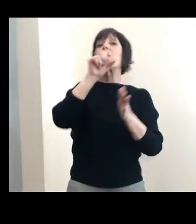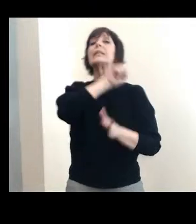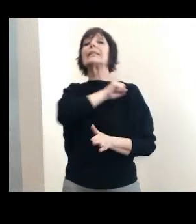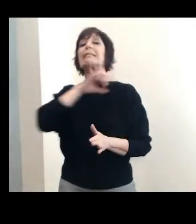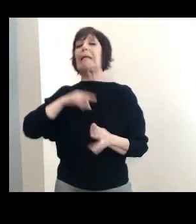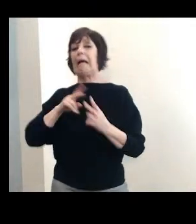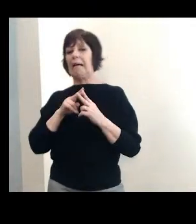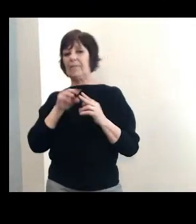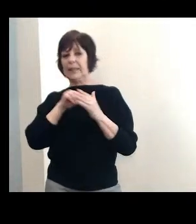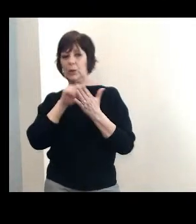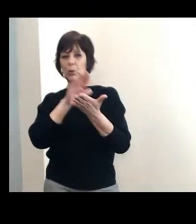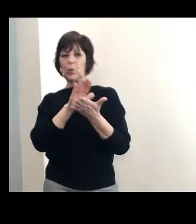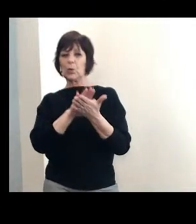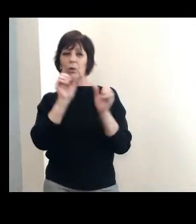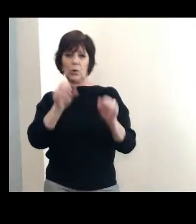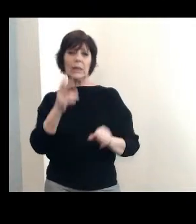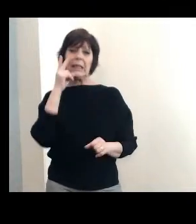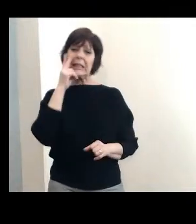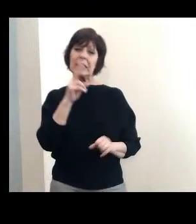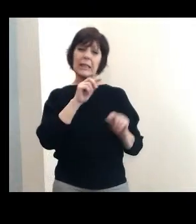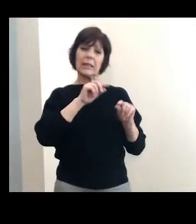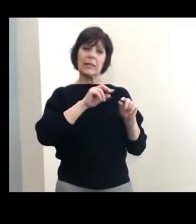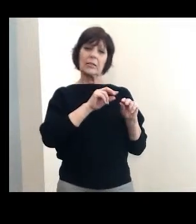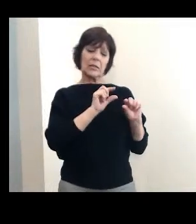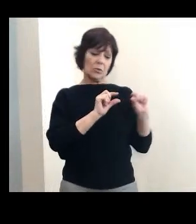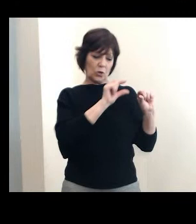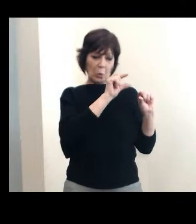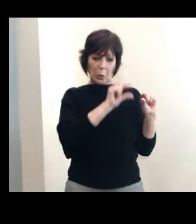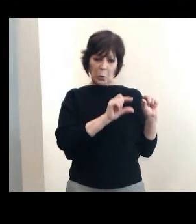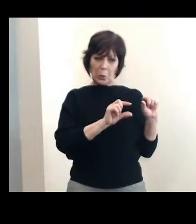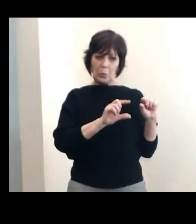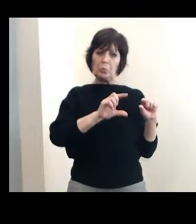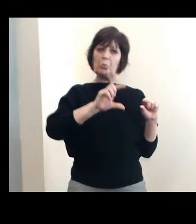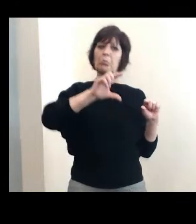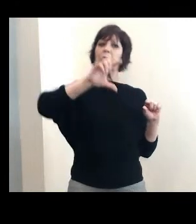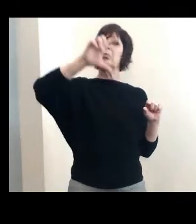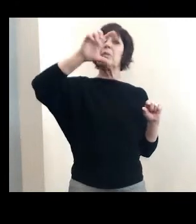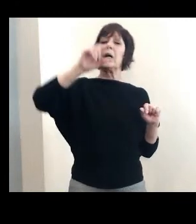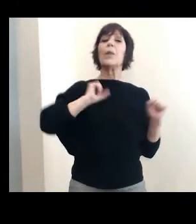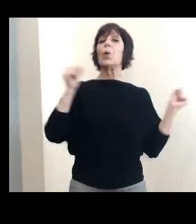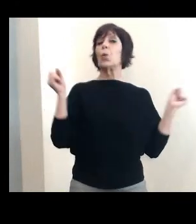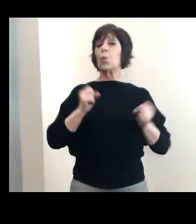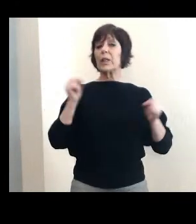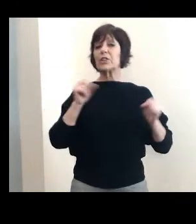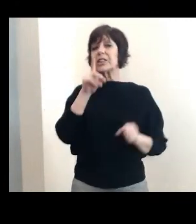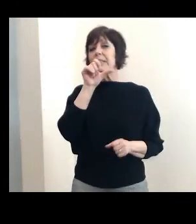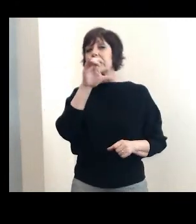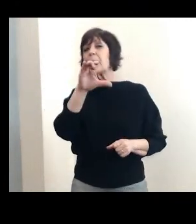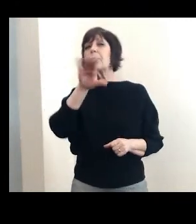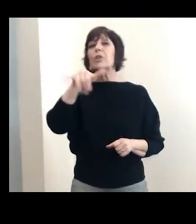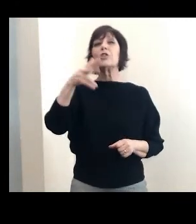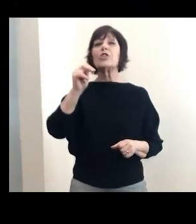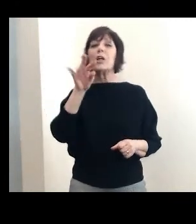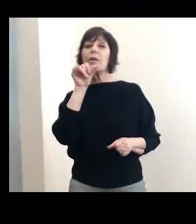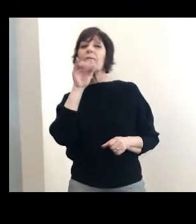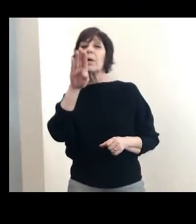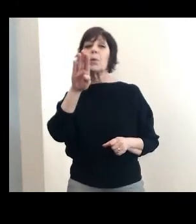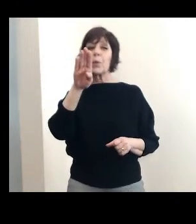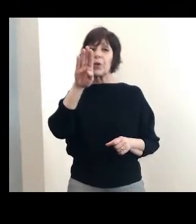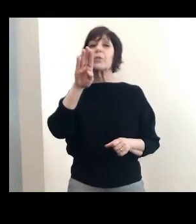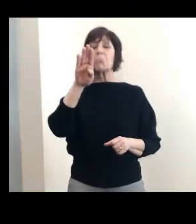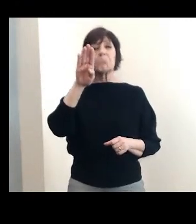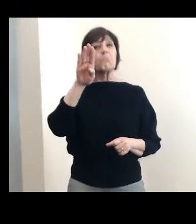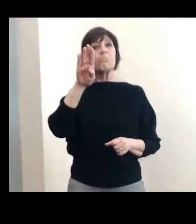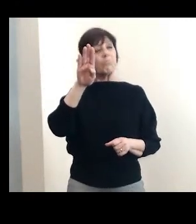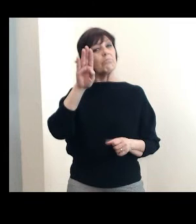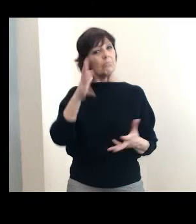are in school. So you can see again, if we look at in the winter, December, January, February, we've